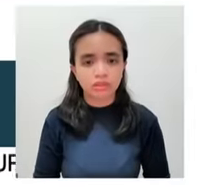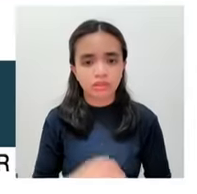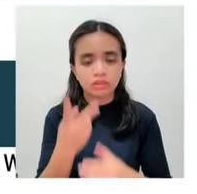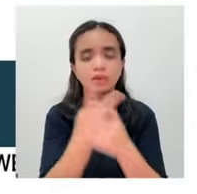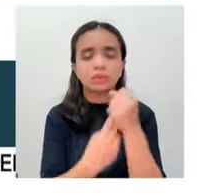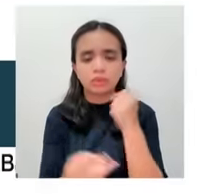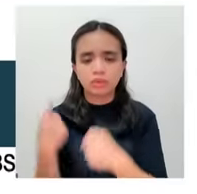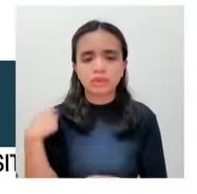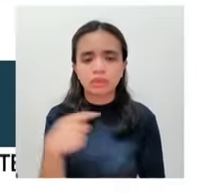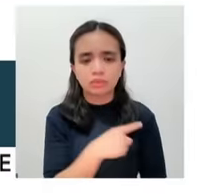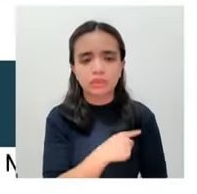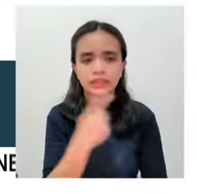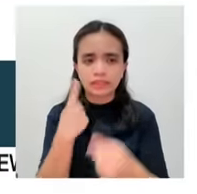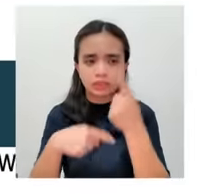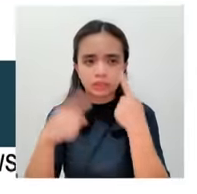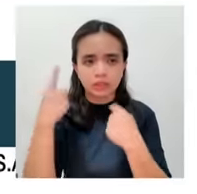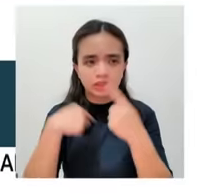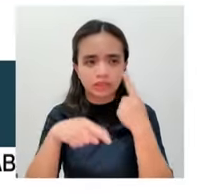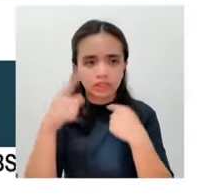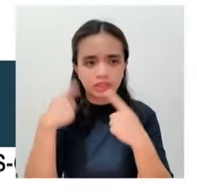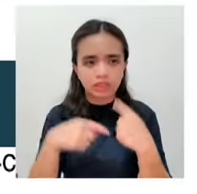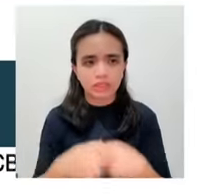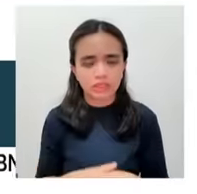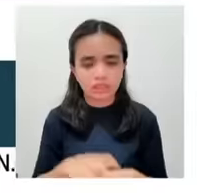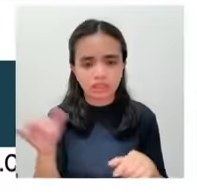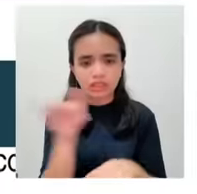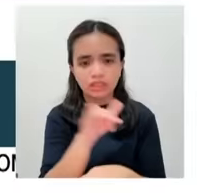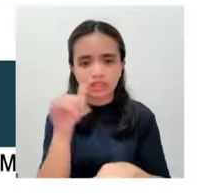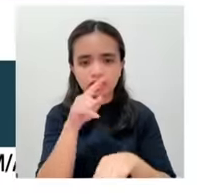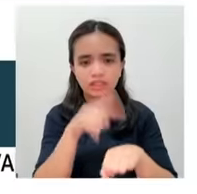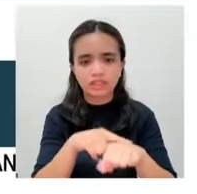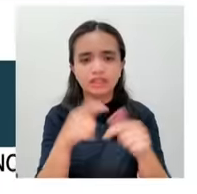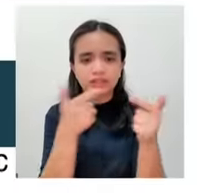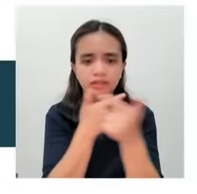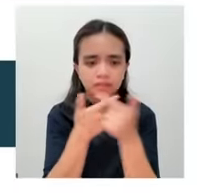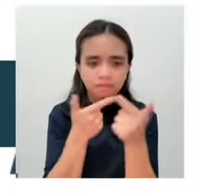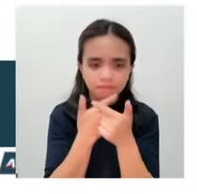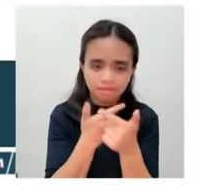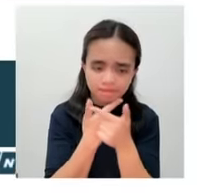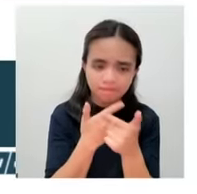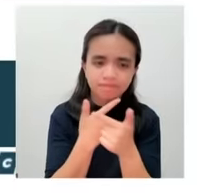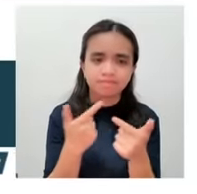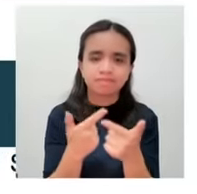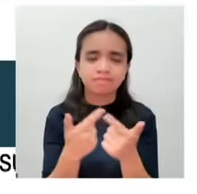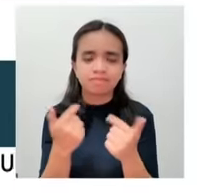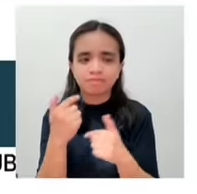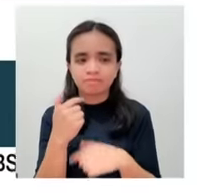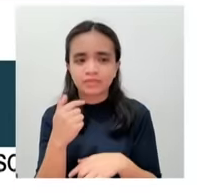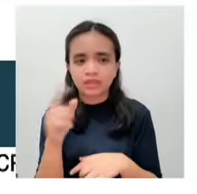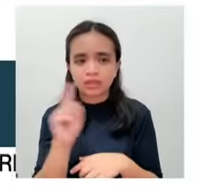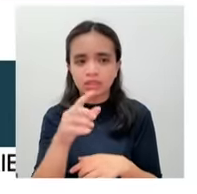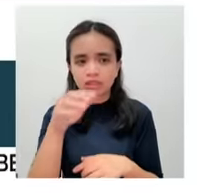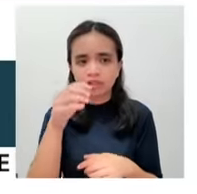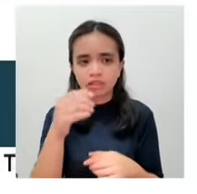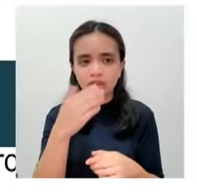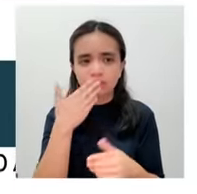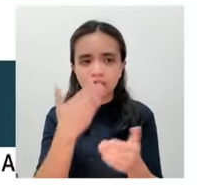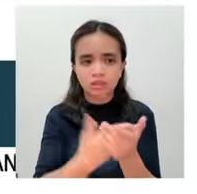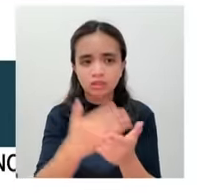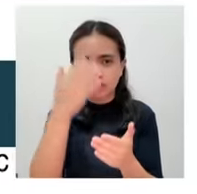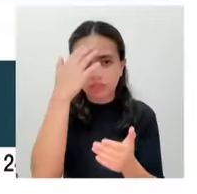we were both weeping and at the same time laughing at the funny memories of Jane.